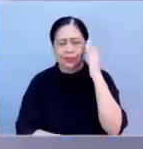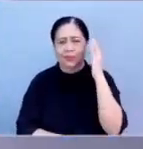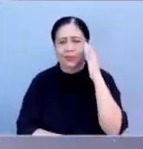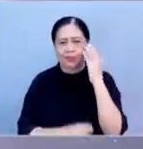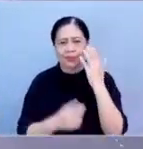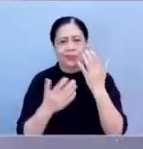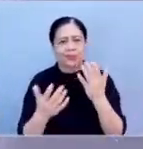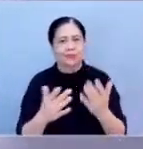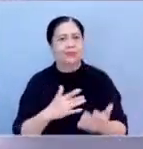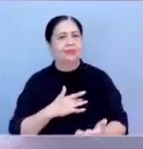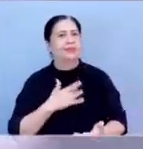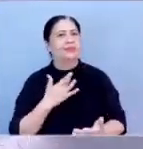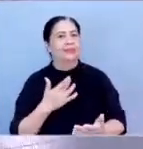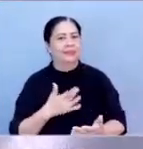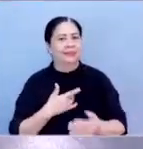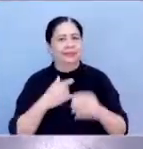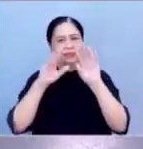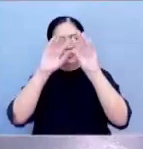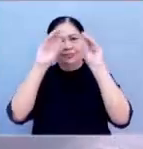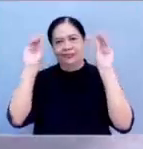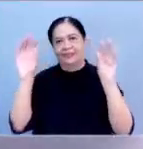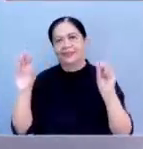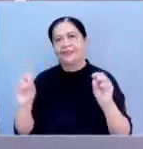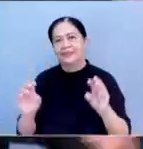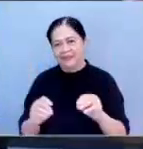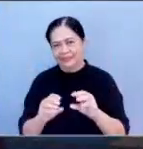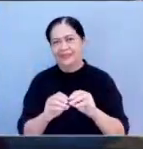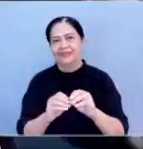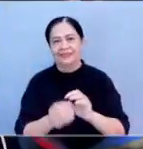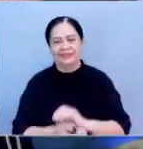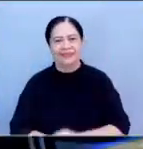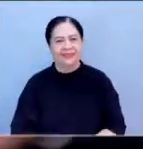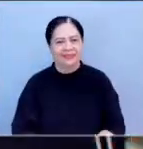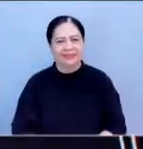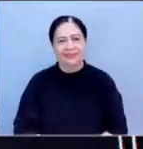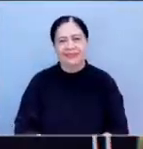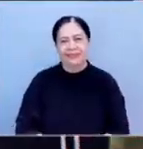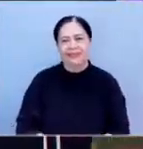the feeling of Christmas.